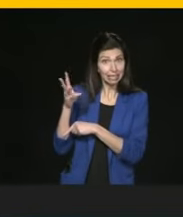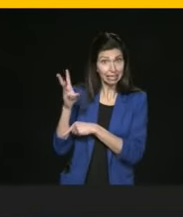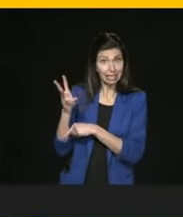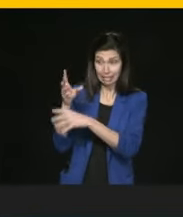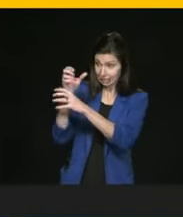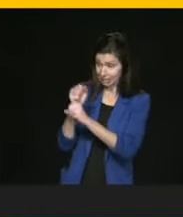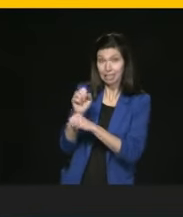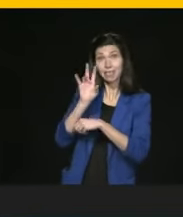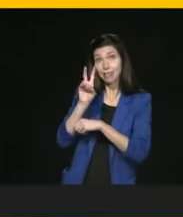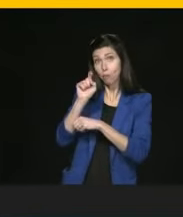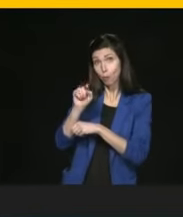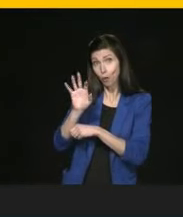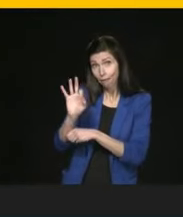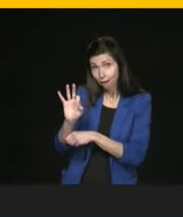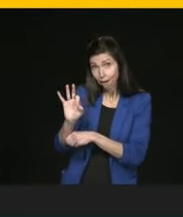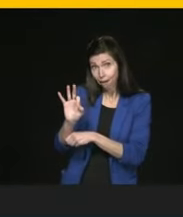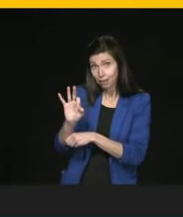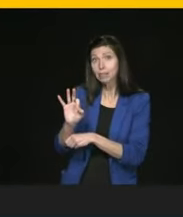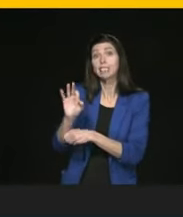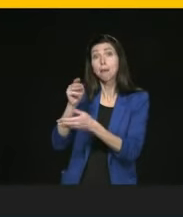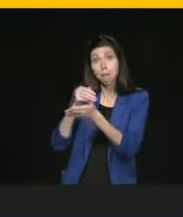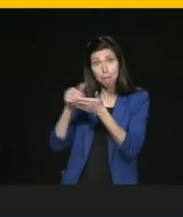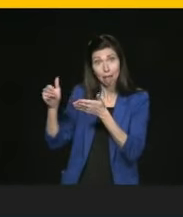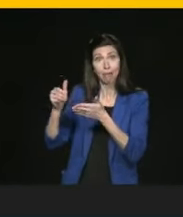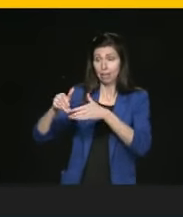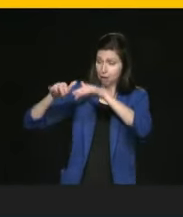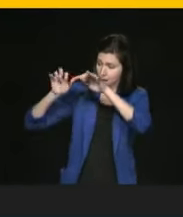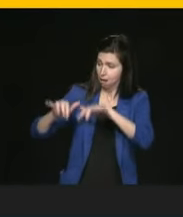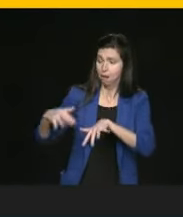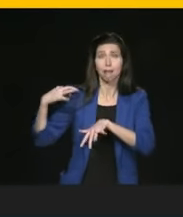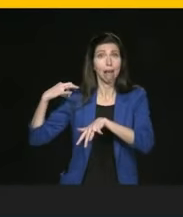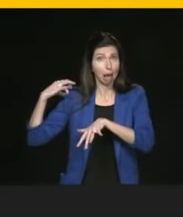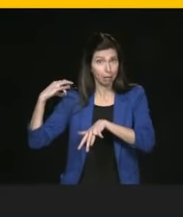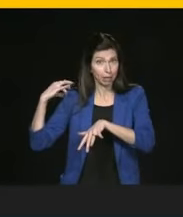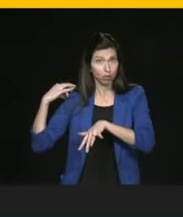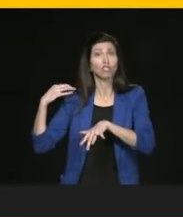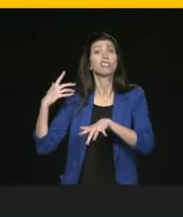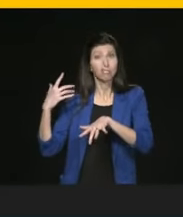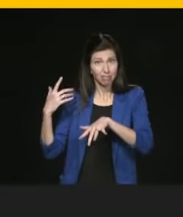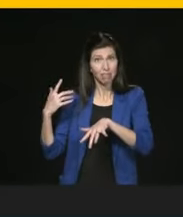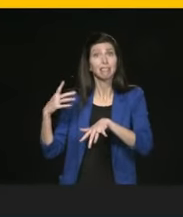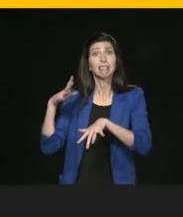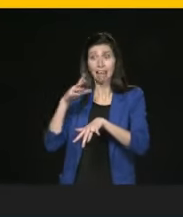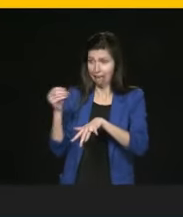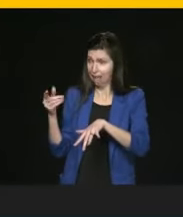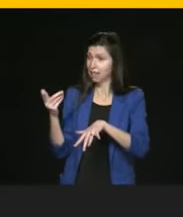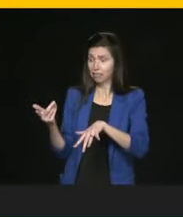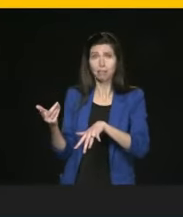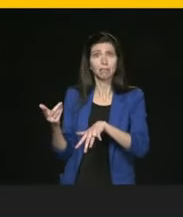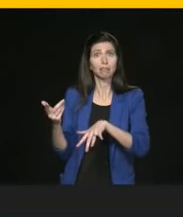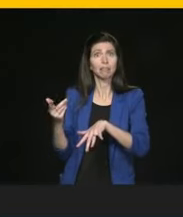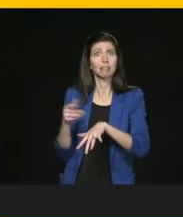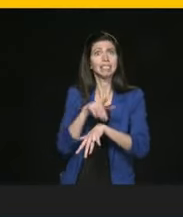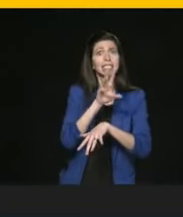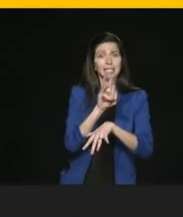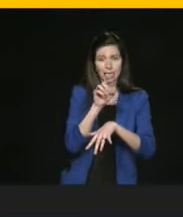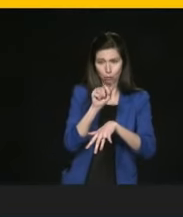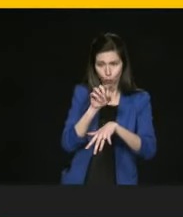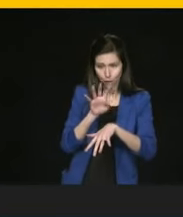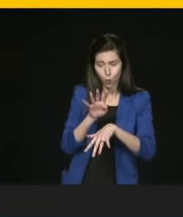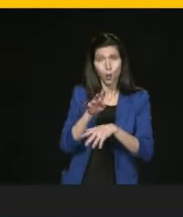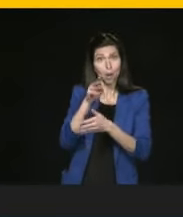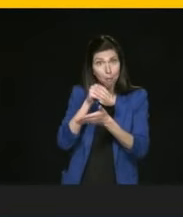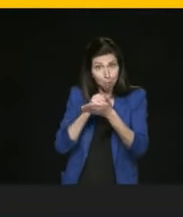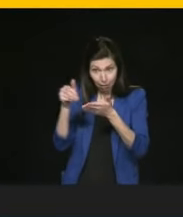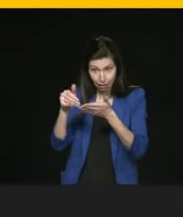7.9 million applications from 6.4 million different applicants. Six of these 7.9